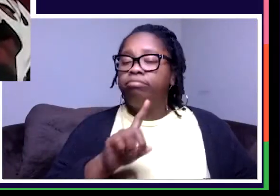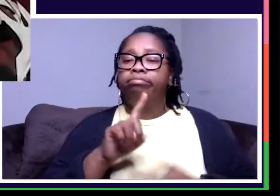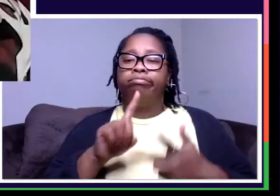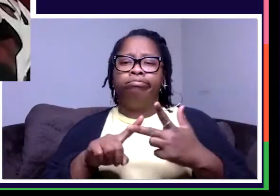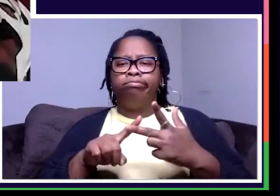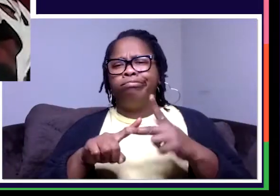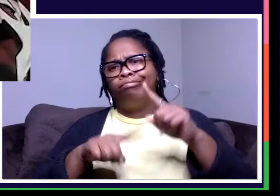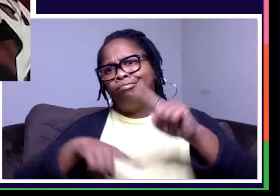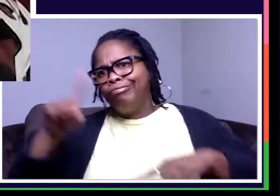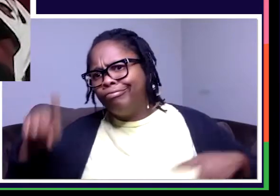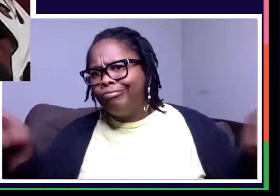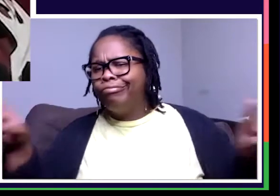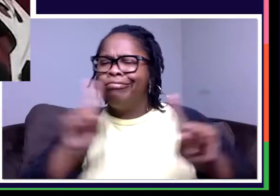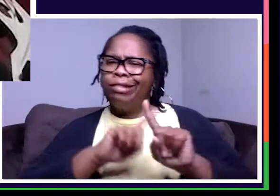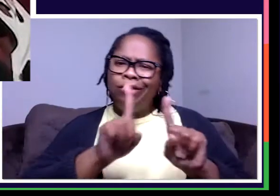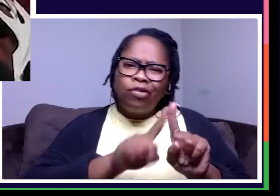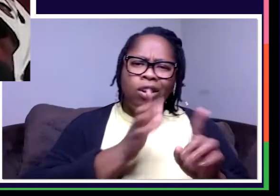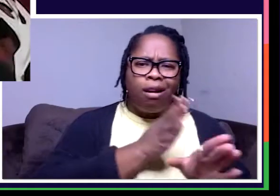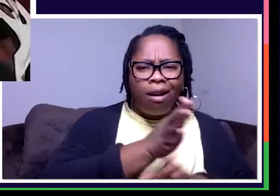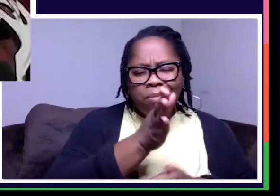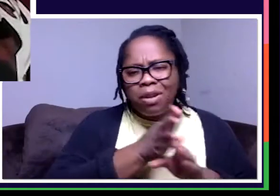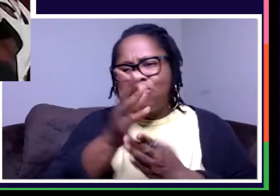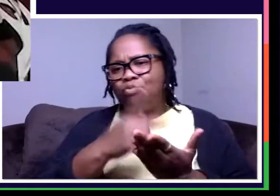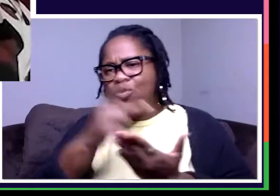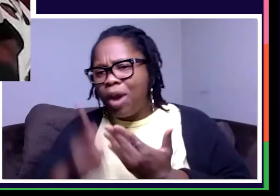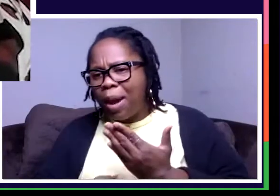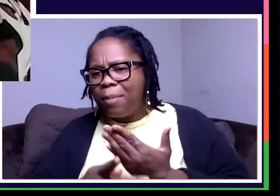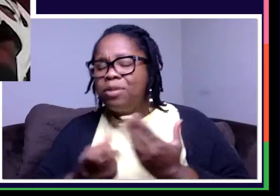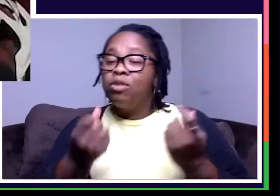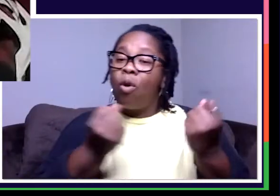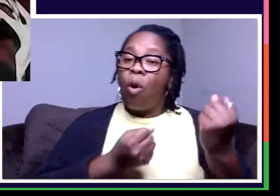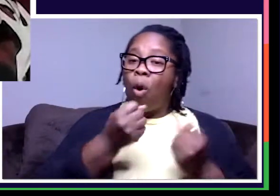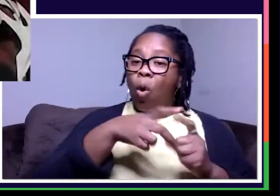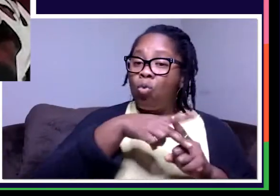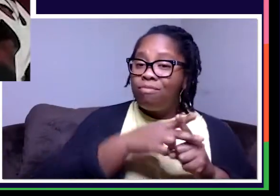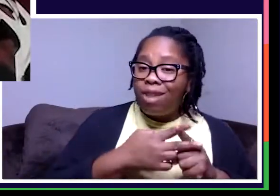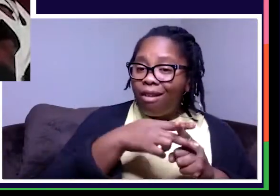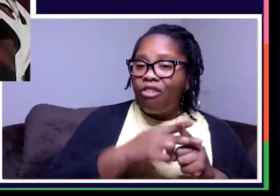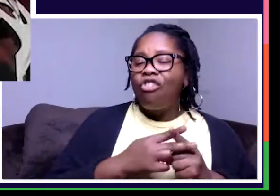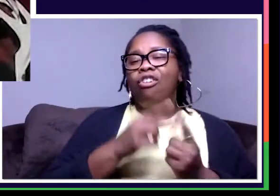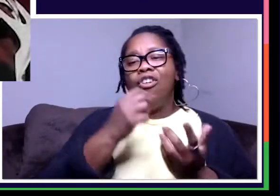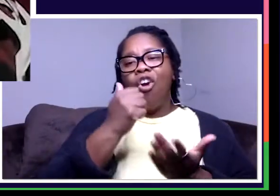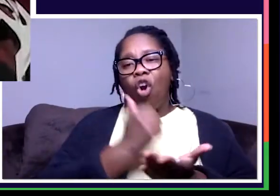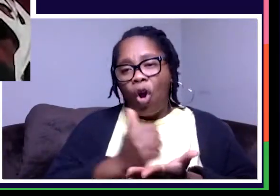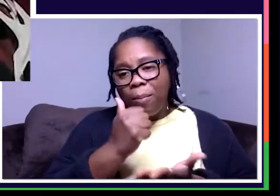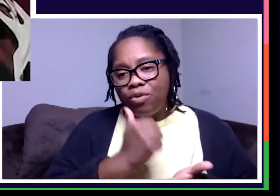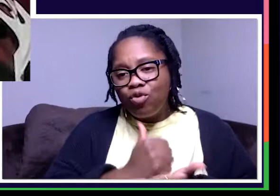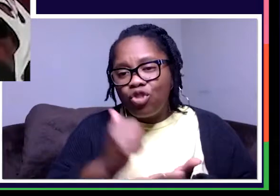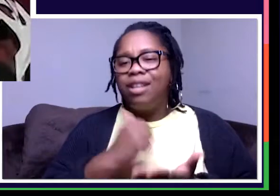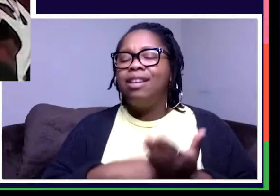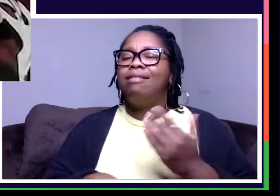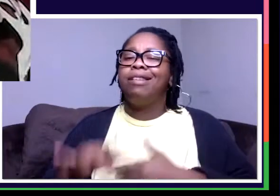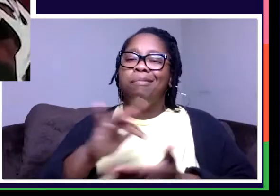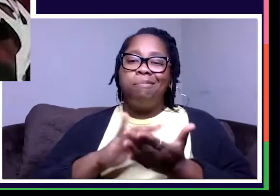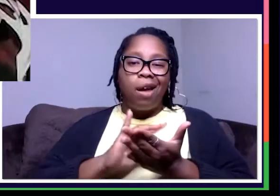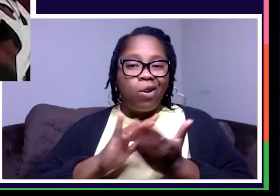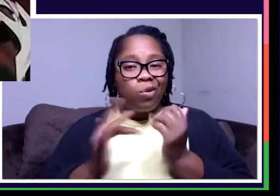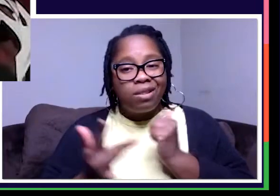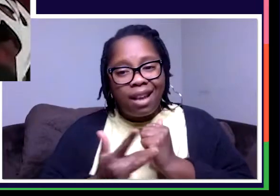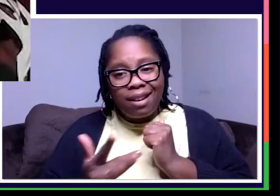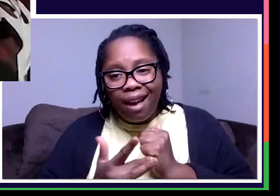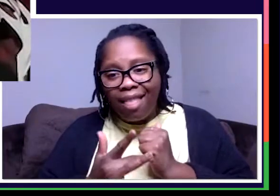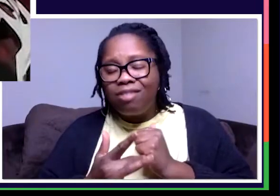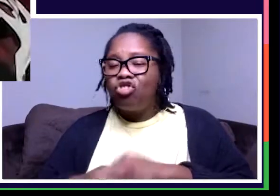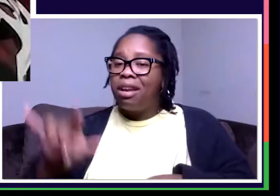equivalency classes, and a vast array of occupational programs from auto repair and